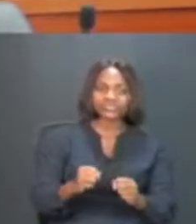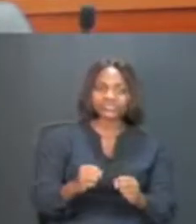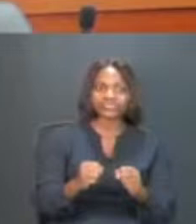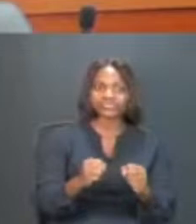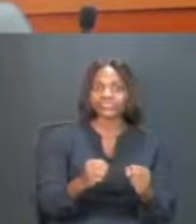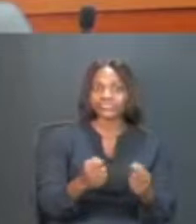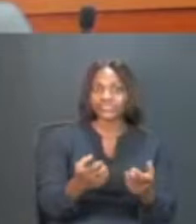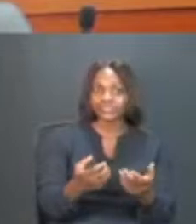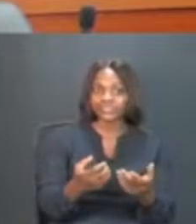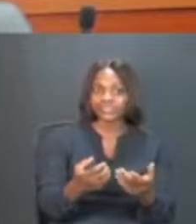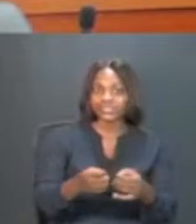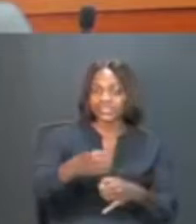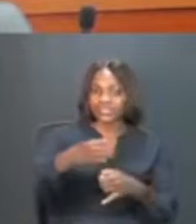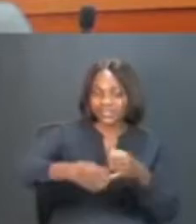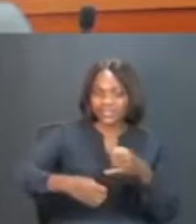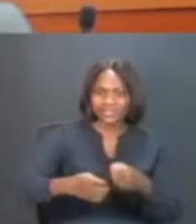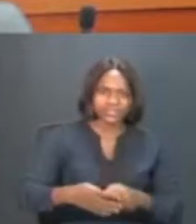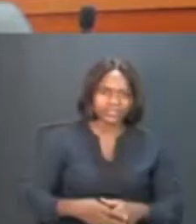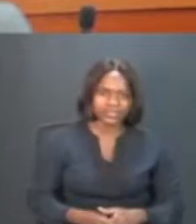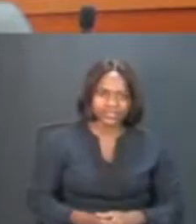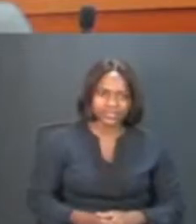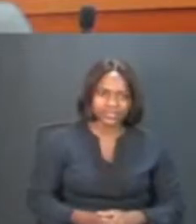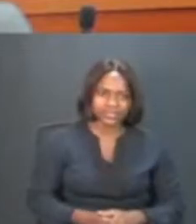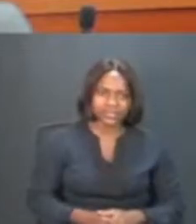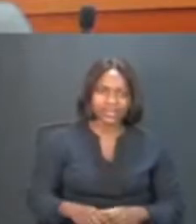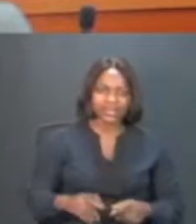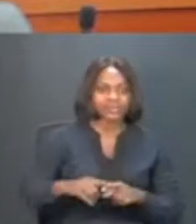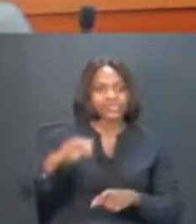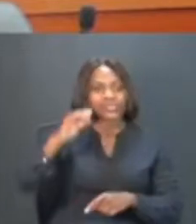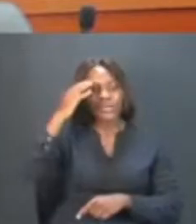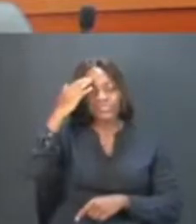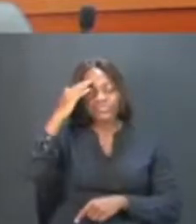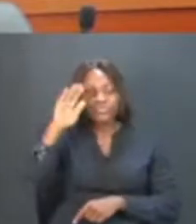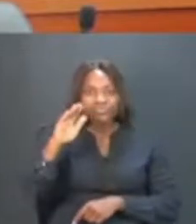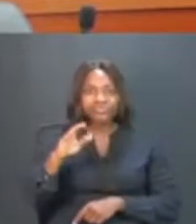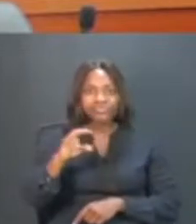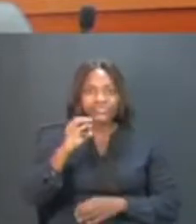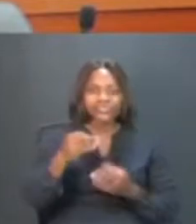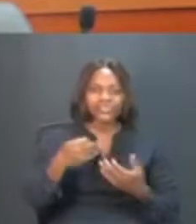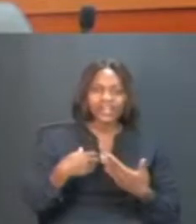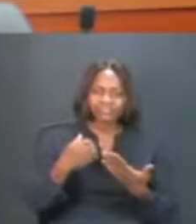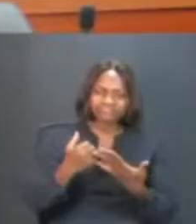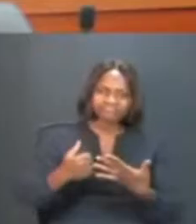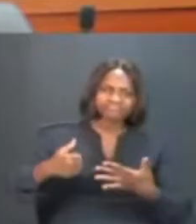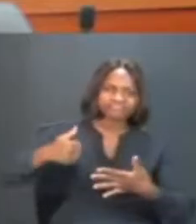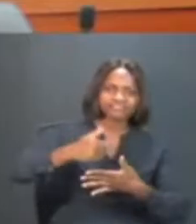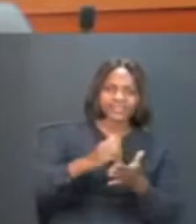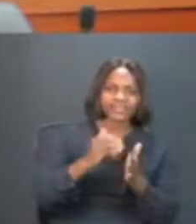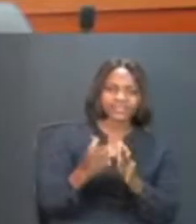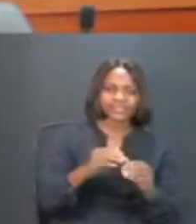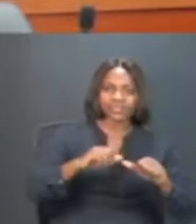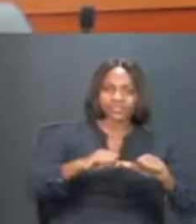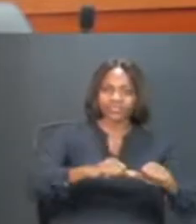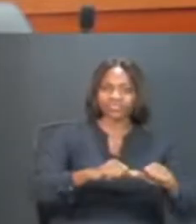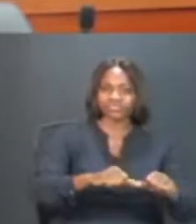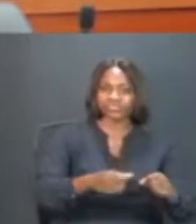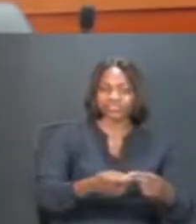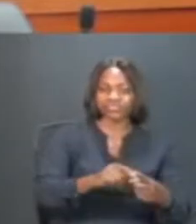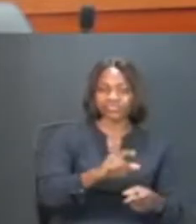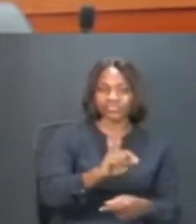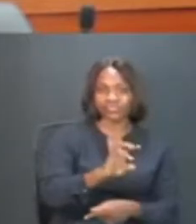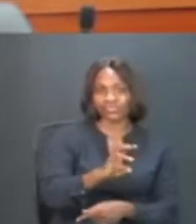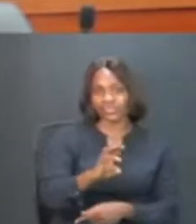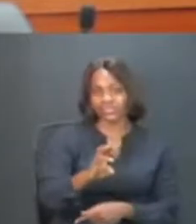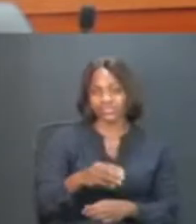have ended. We do not know if there is an updated plan from 2026